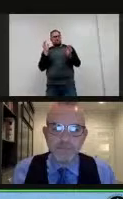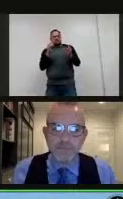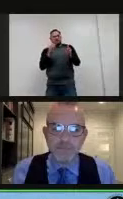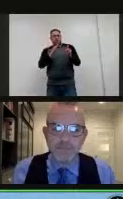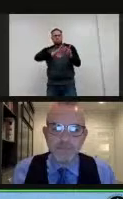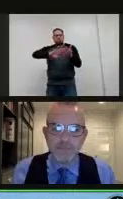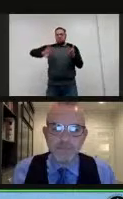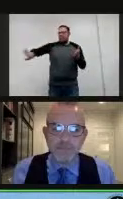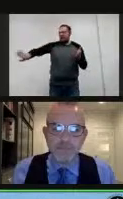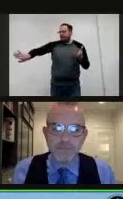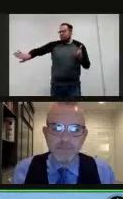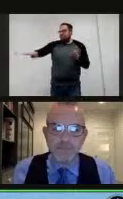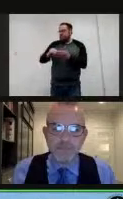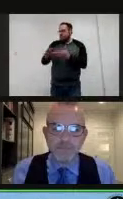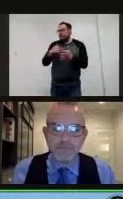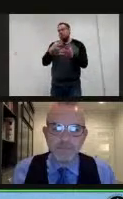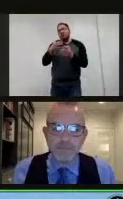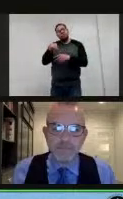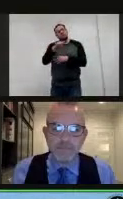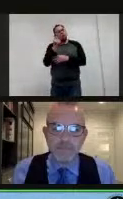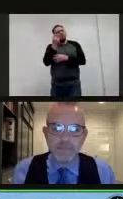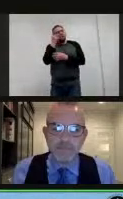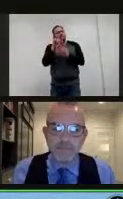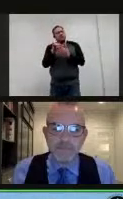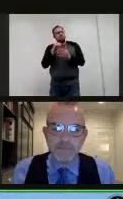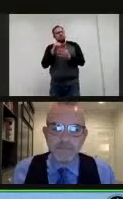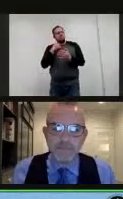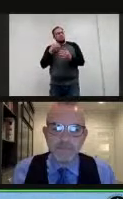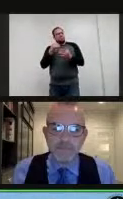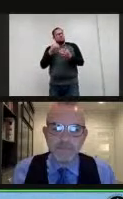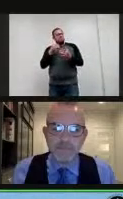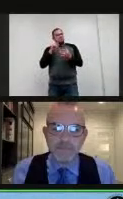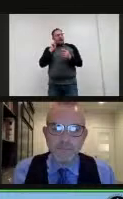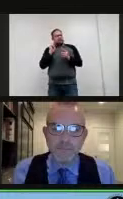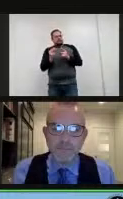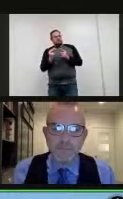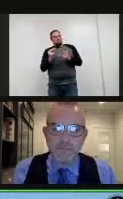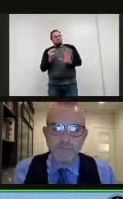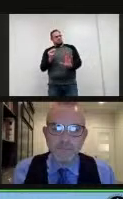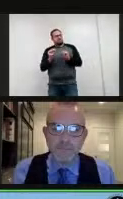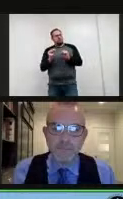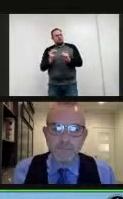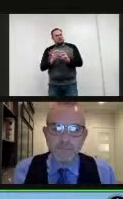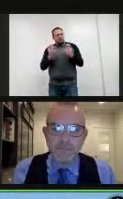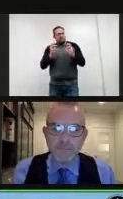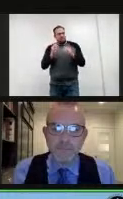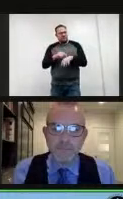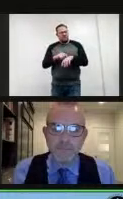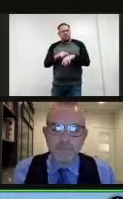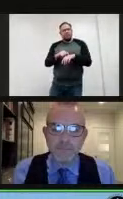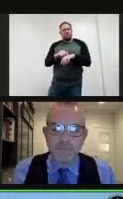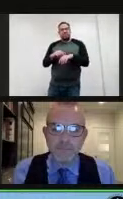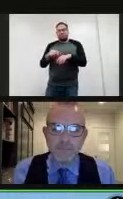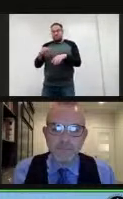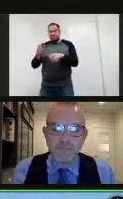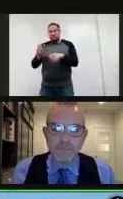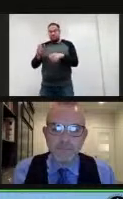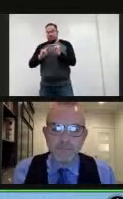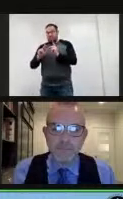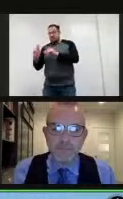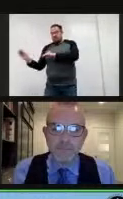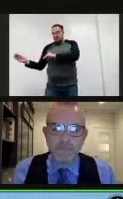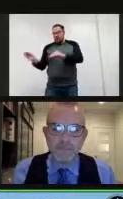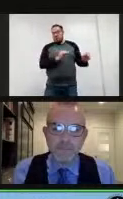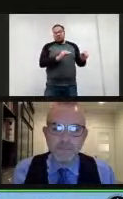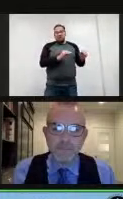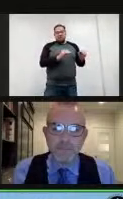really want us to understand that the way I see. Because a lot of times when immigrant parents come, it is because we